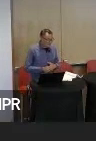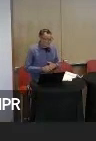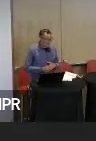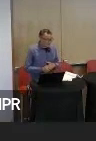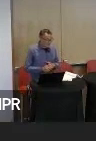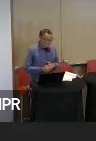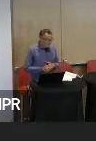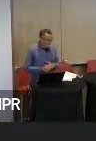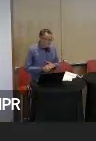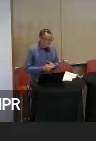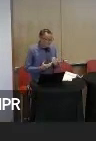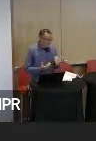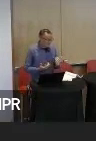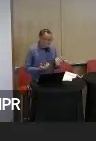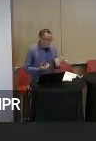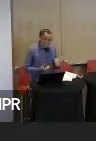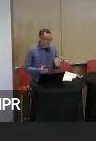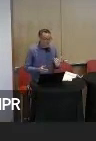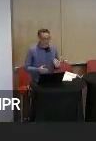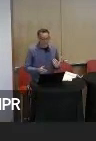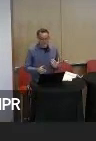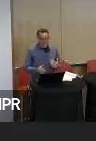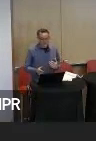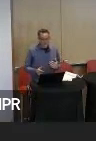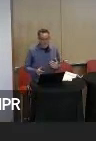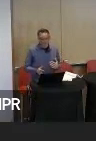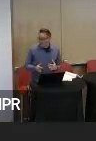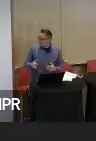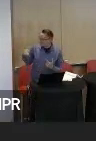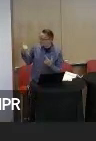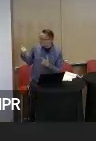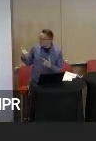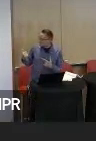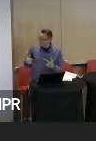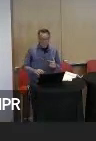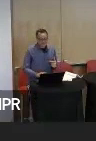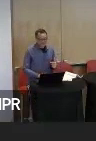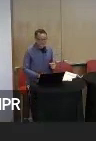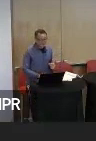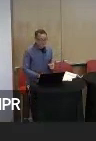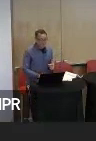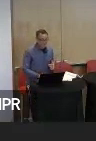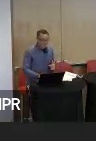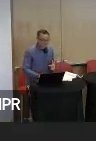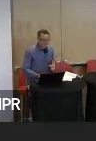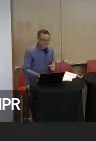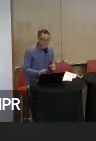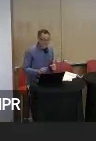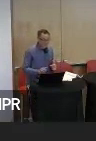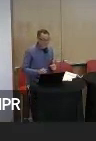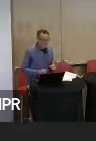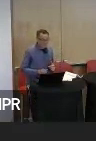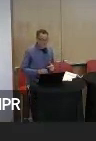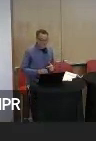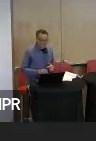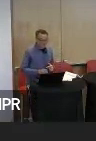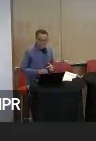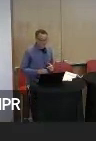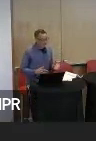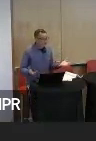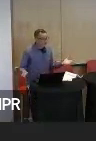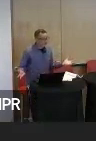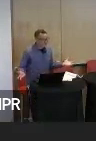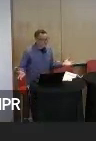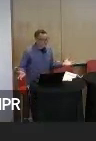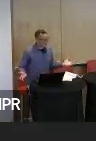and you can preview the map file, and you can download it or email it. So on the screen behind me, I will just put the cursor in the